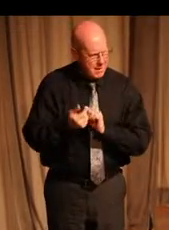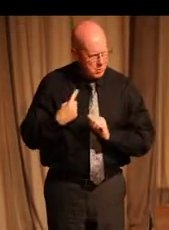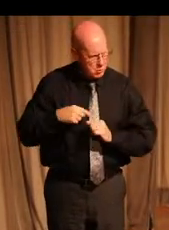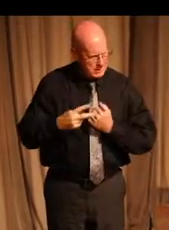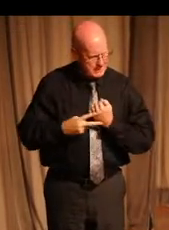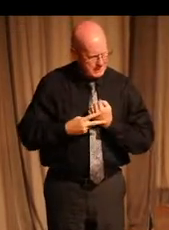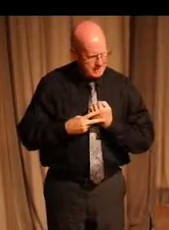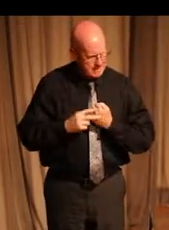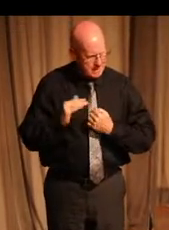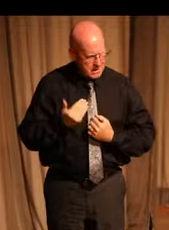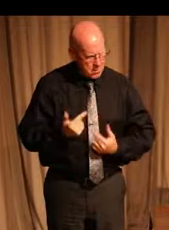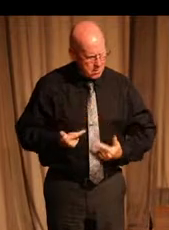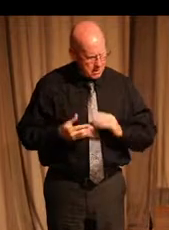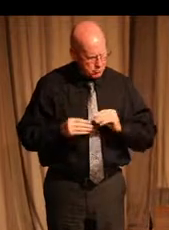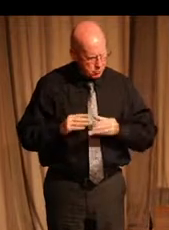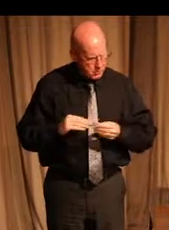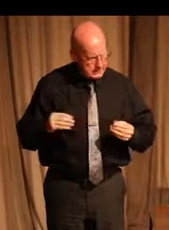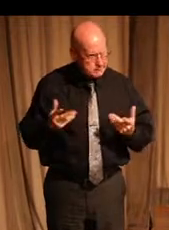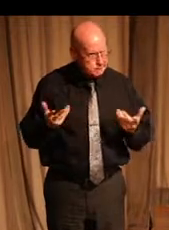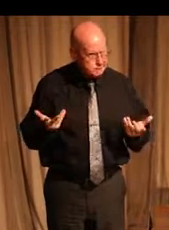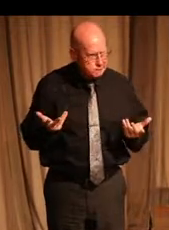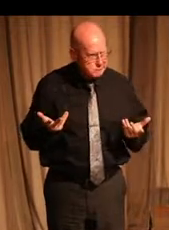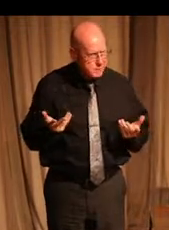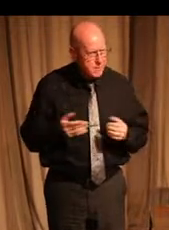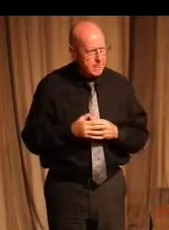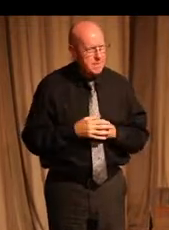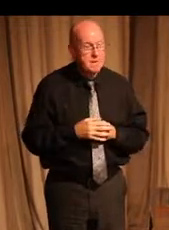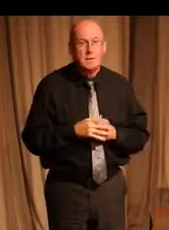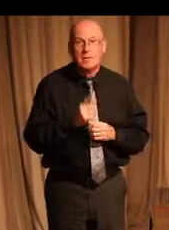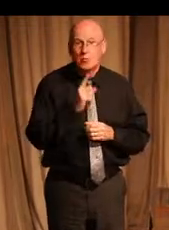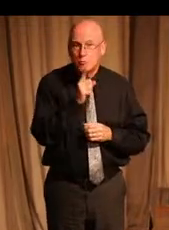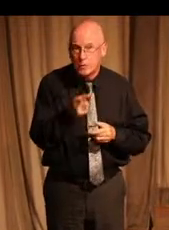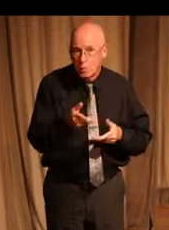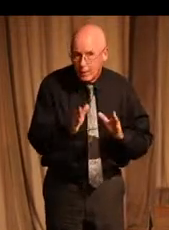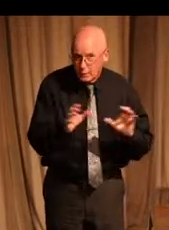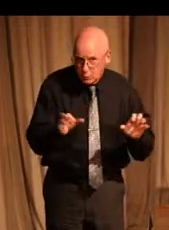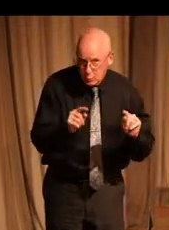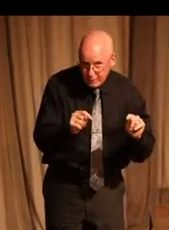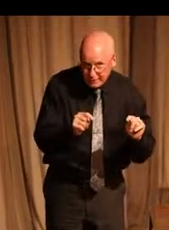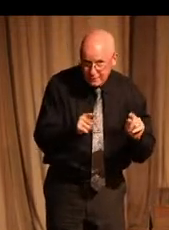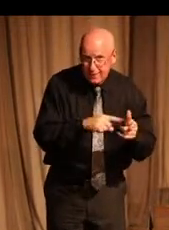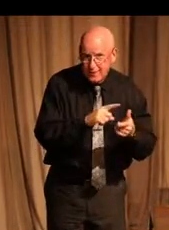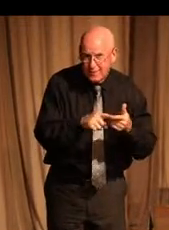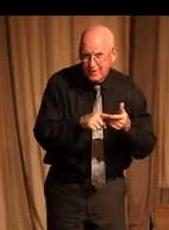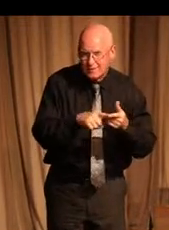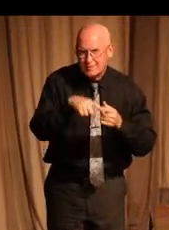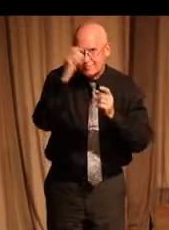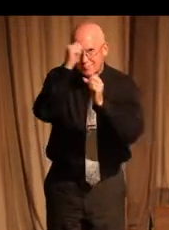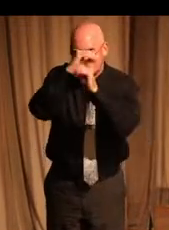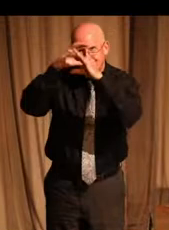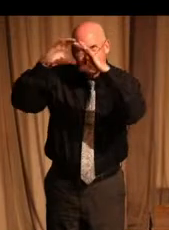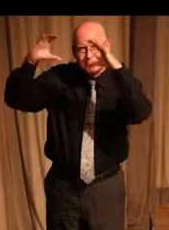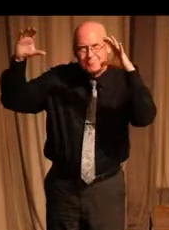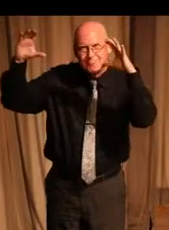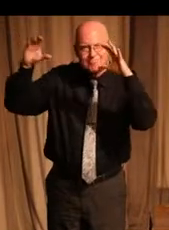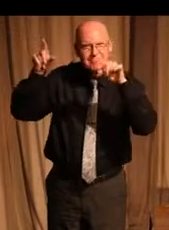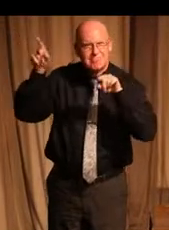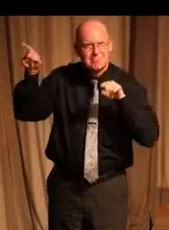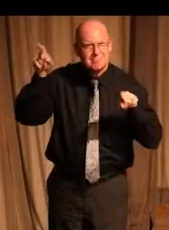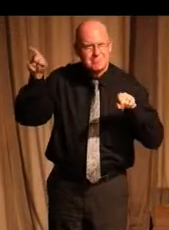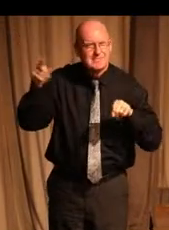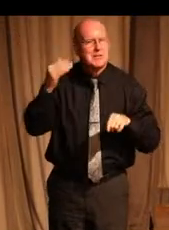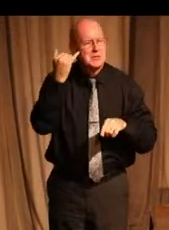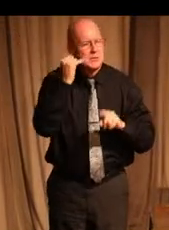that? I think there's like the real way that you do it and then the imaginary way that you do it. You know, when you go